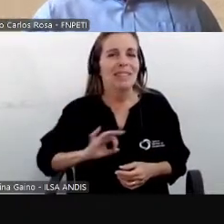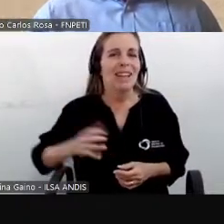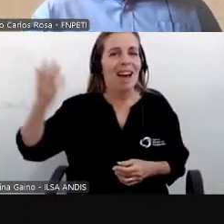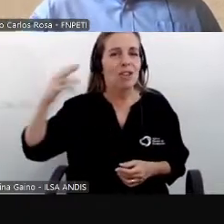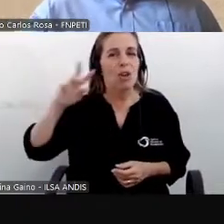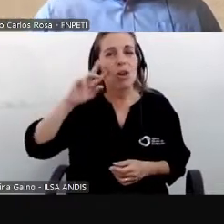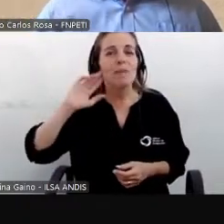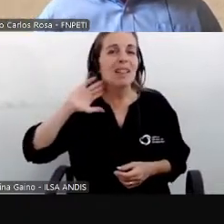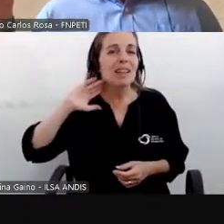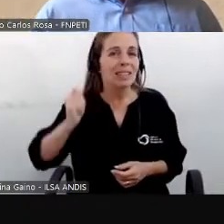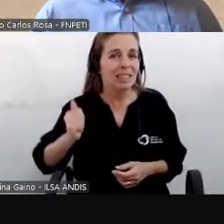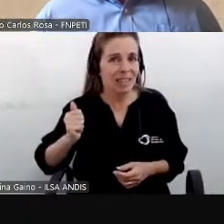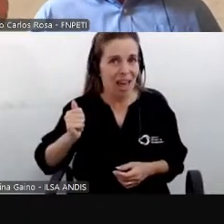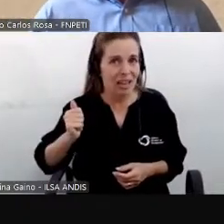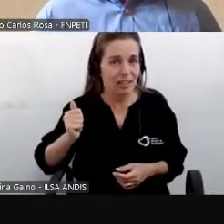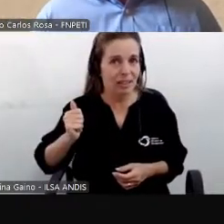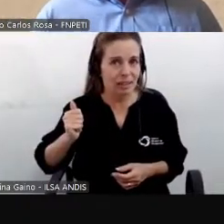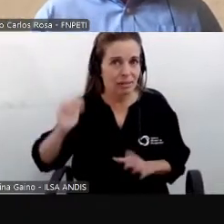2016,